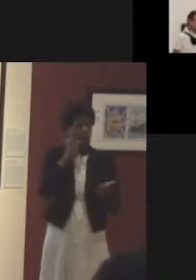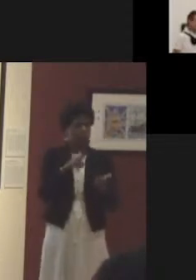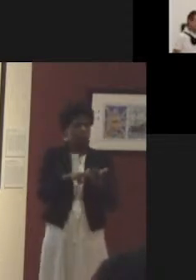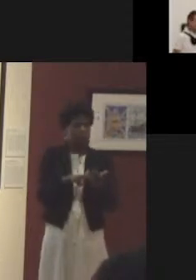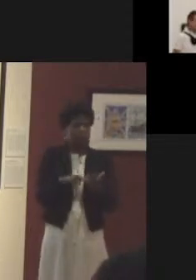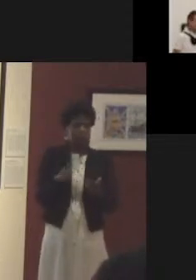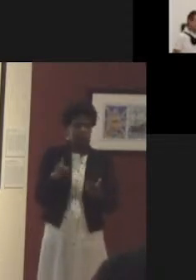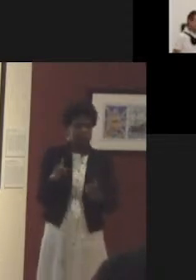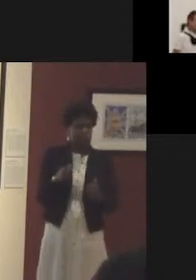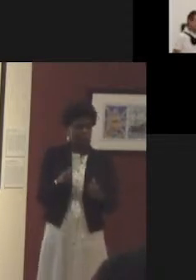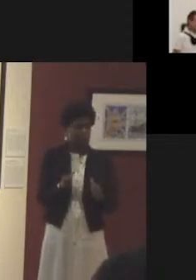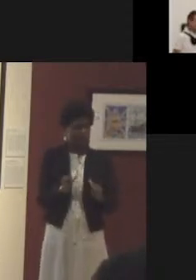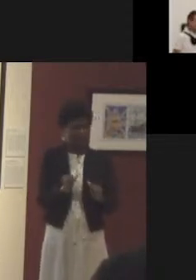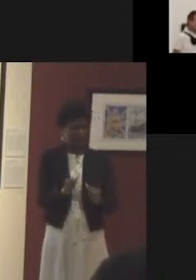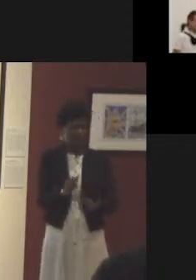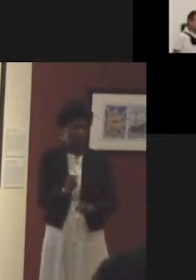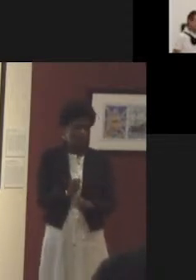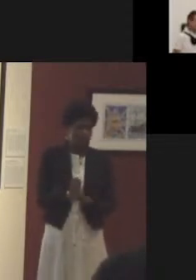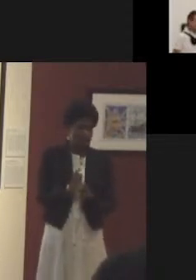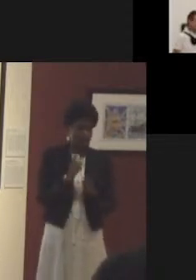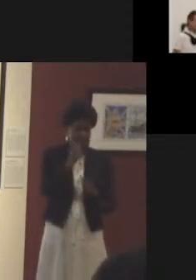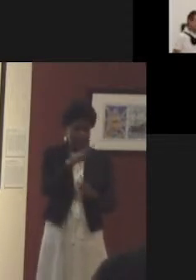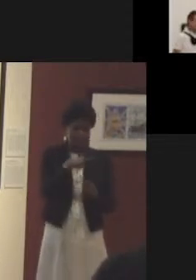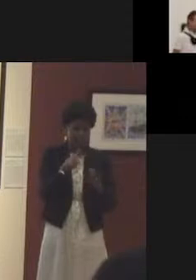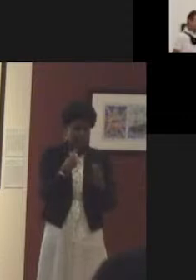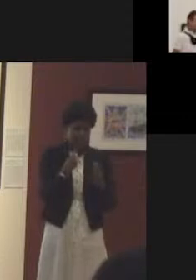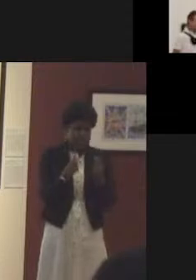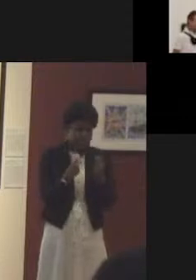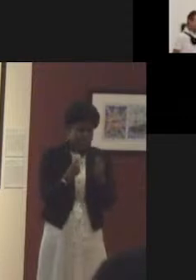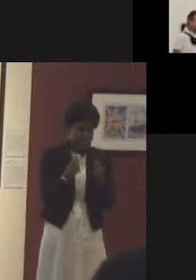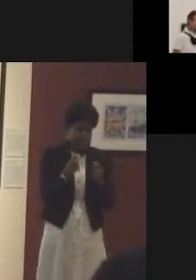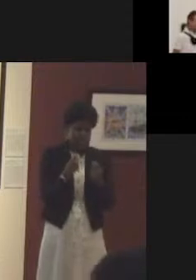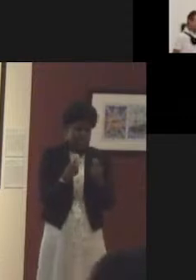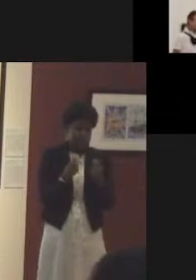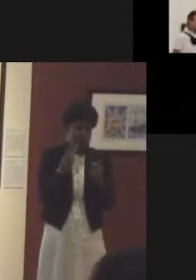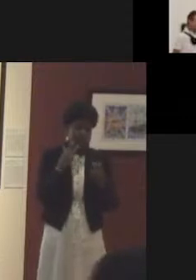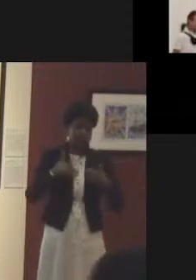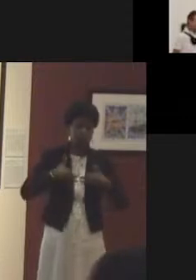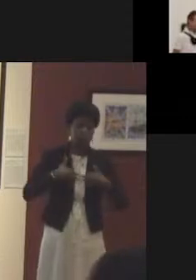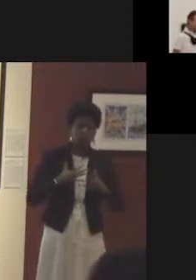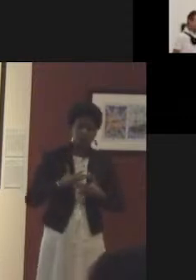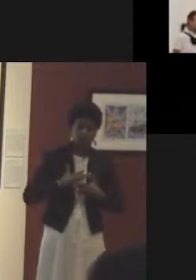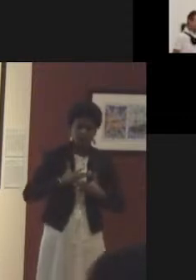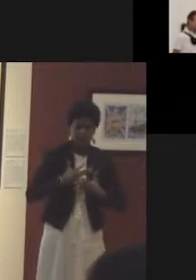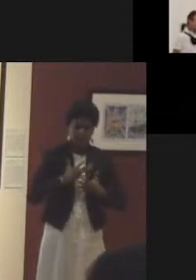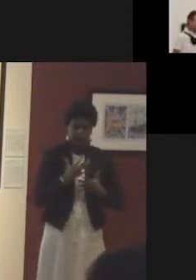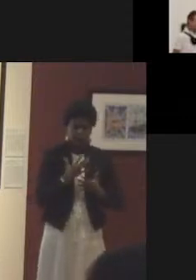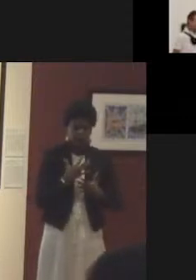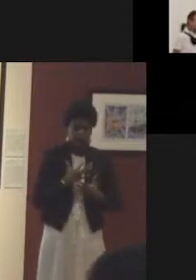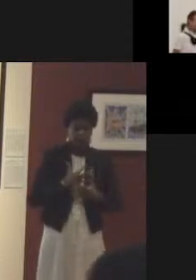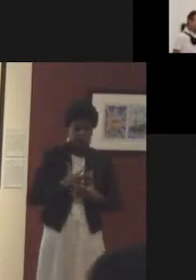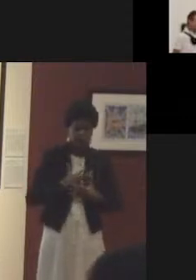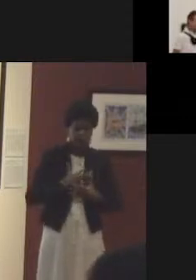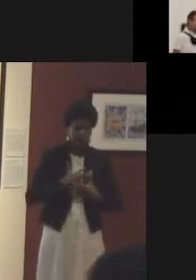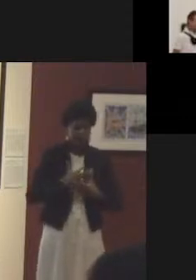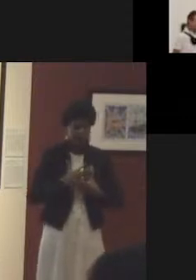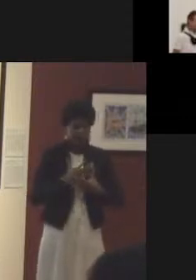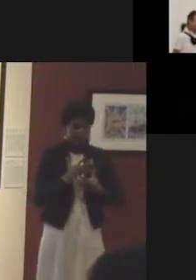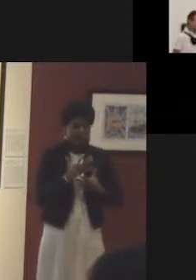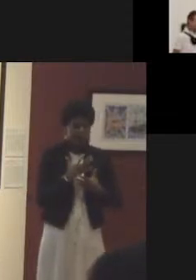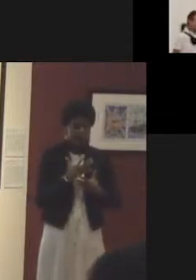of exertion on his face, and we see his chest rise and fall with each deep